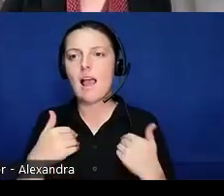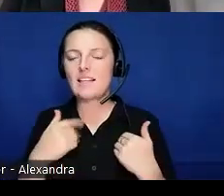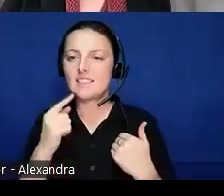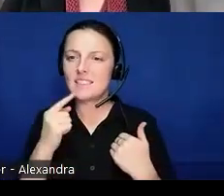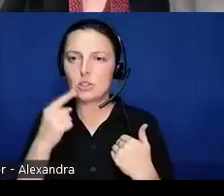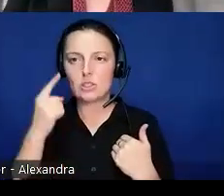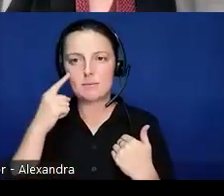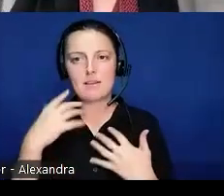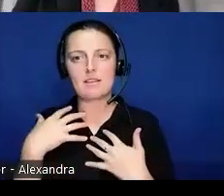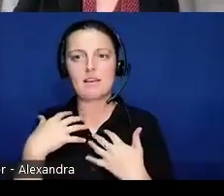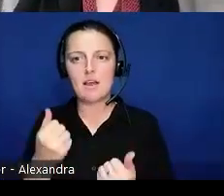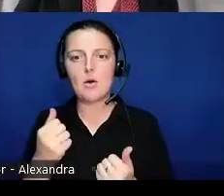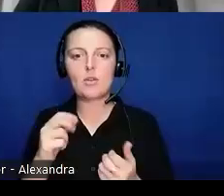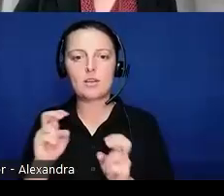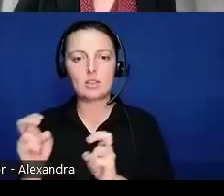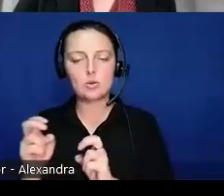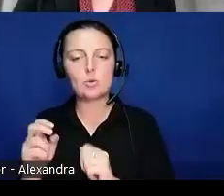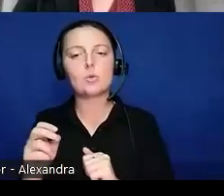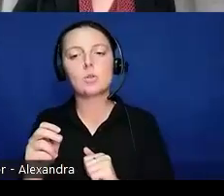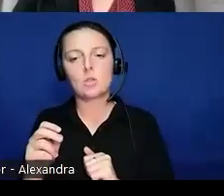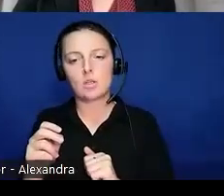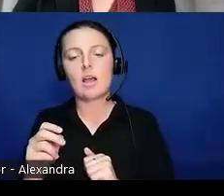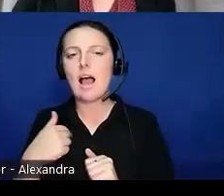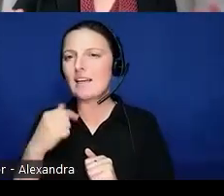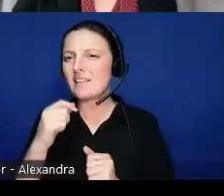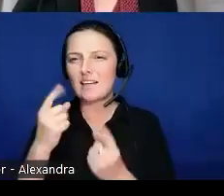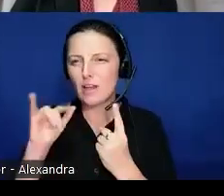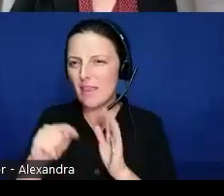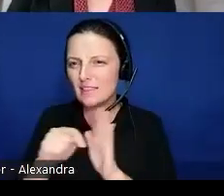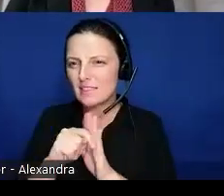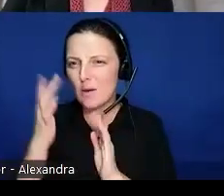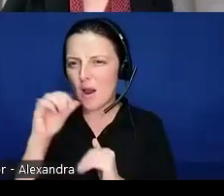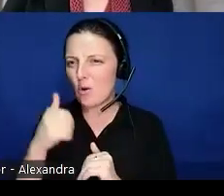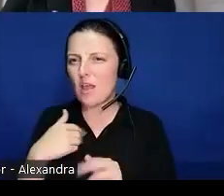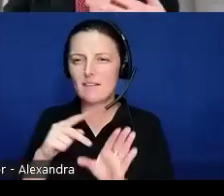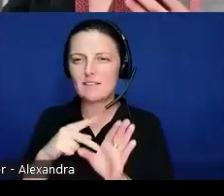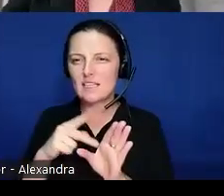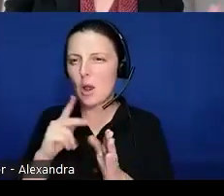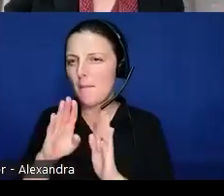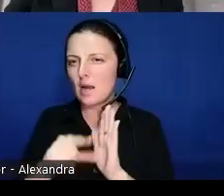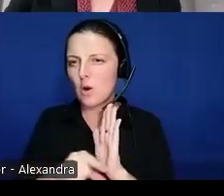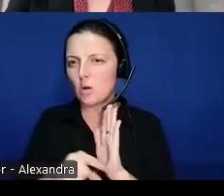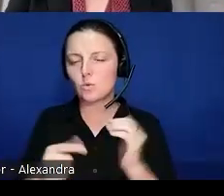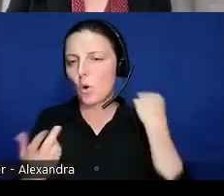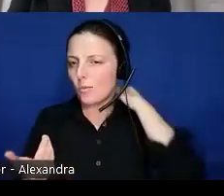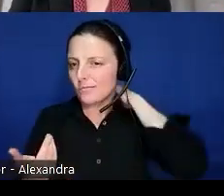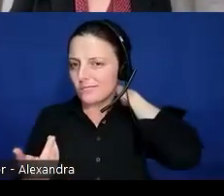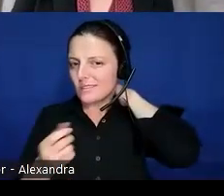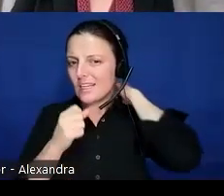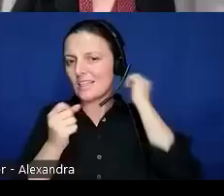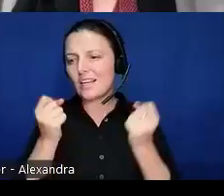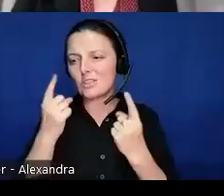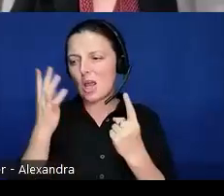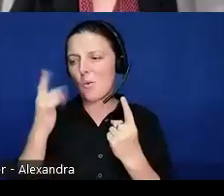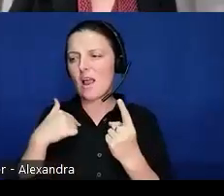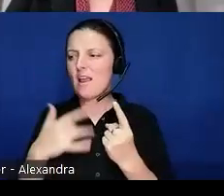a psychiatric background before that, and not really realizing why I was kind of attracted to working with those folks